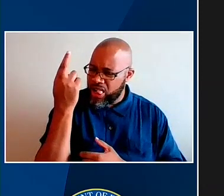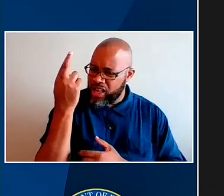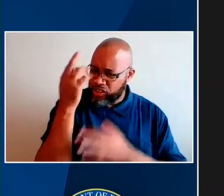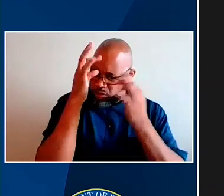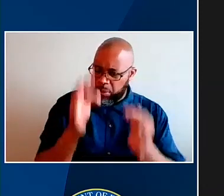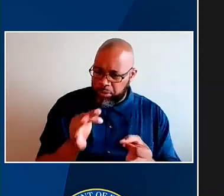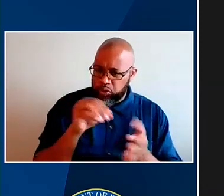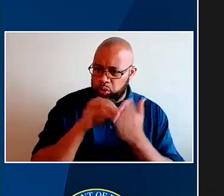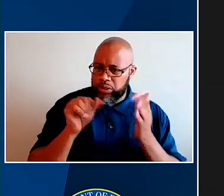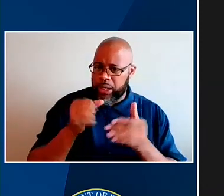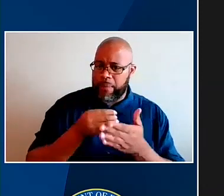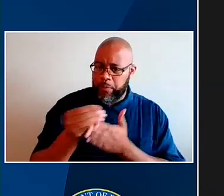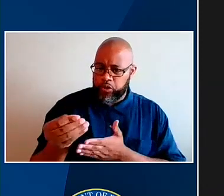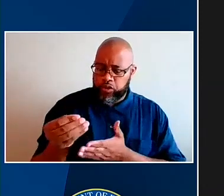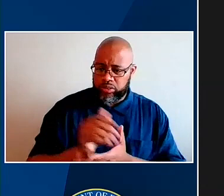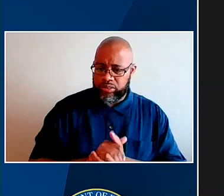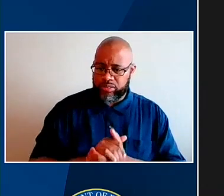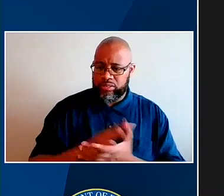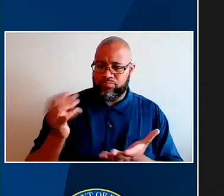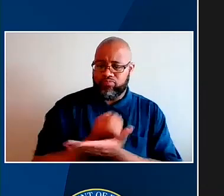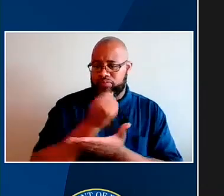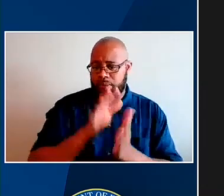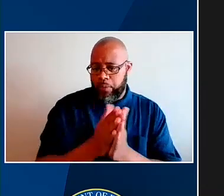student can obtain the books